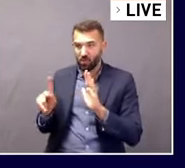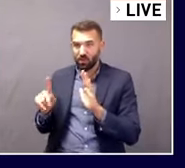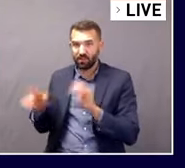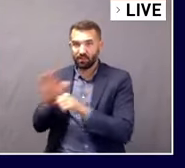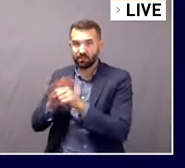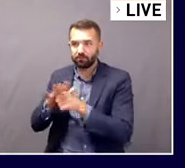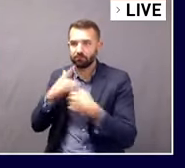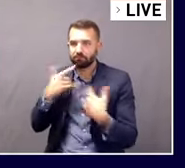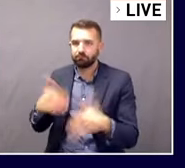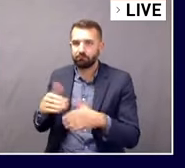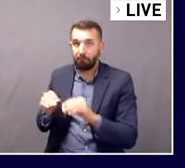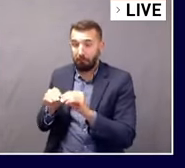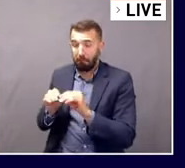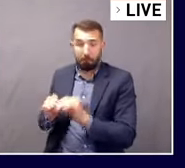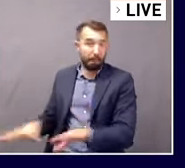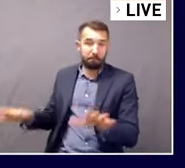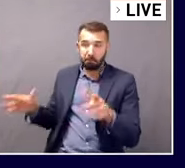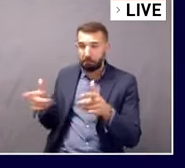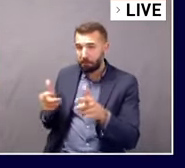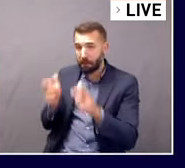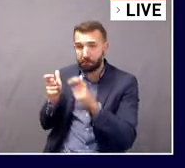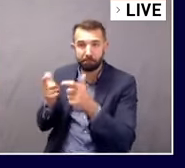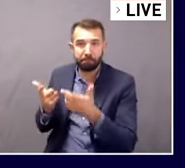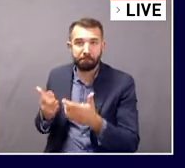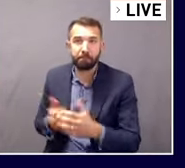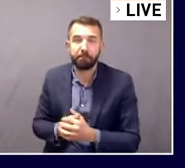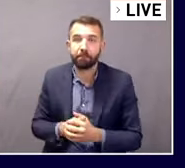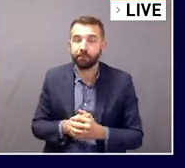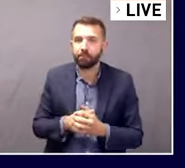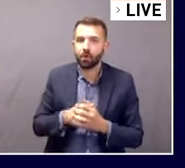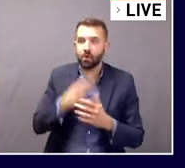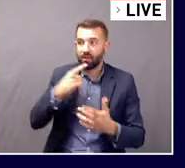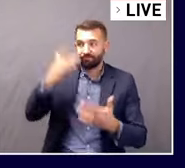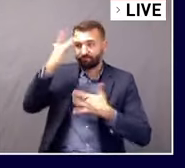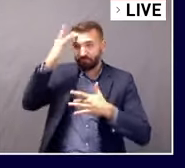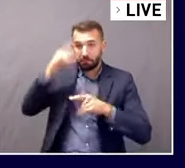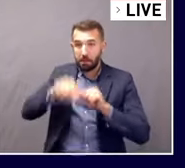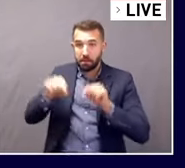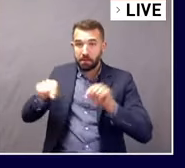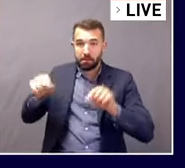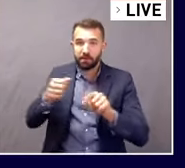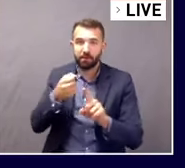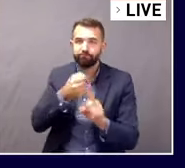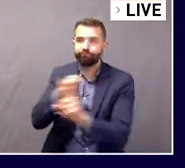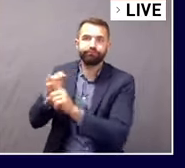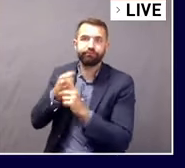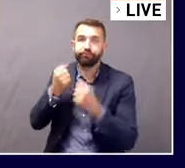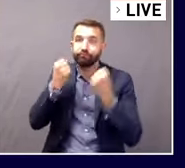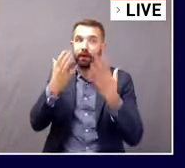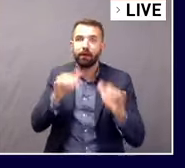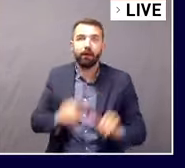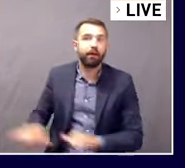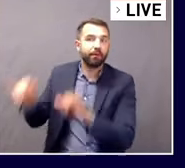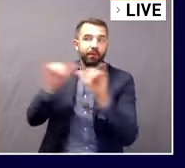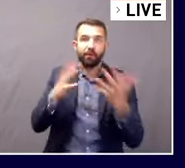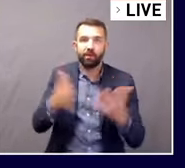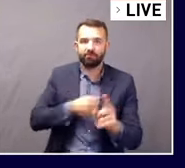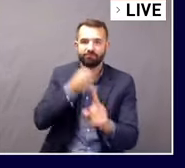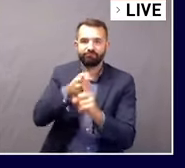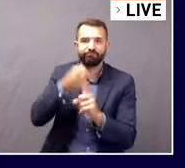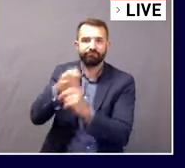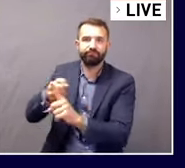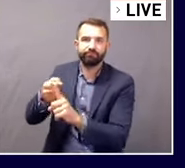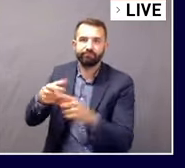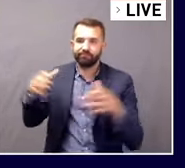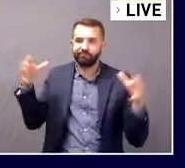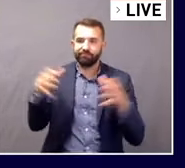What's also clear is that the virus favors gatherings. It does not distinguish between happy